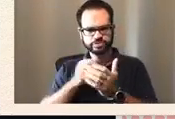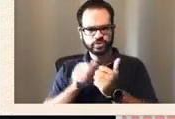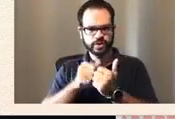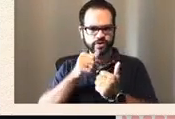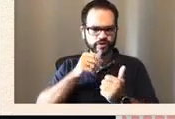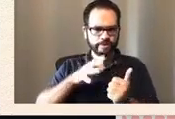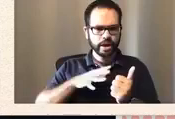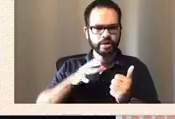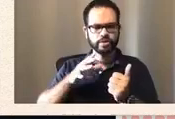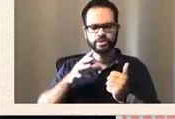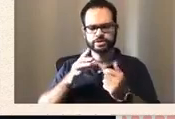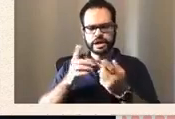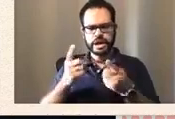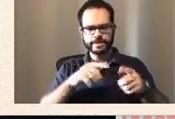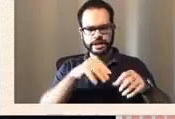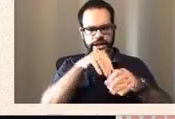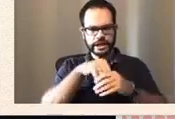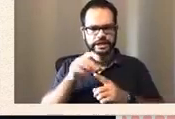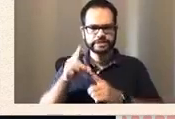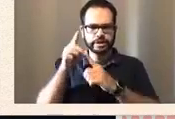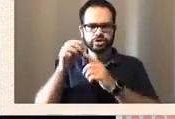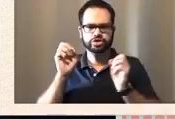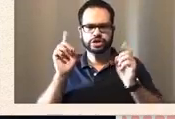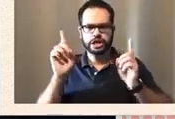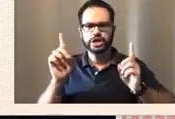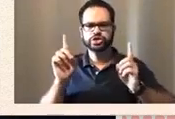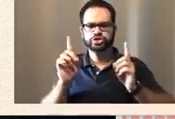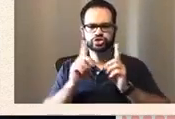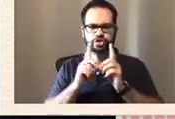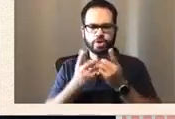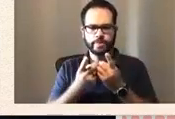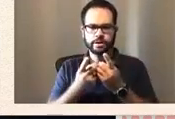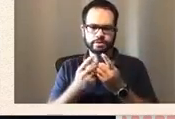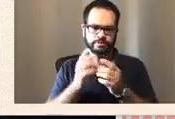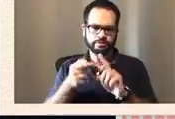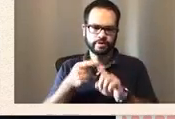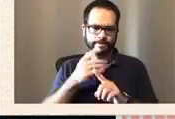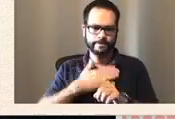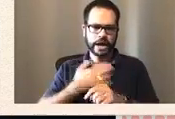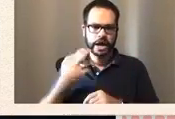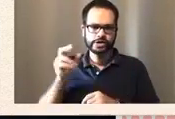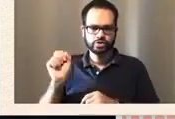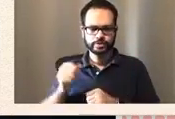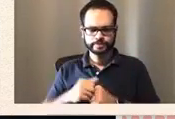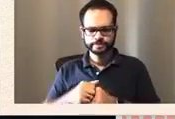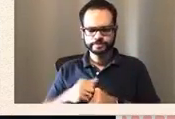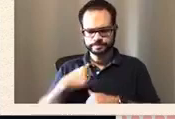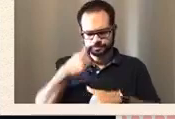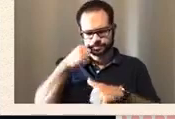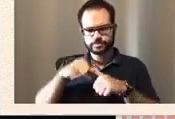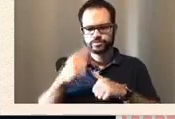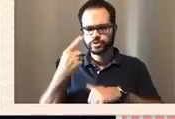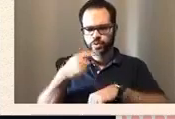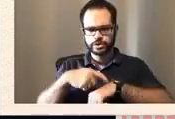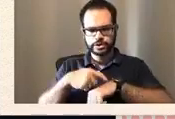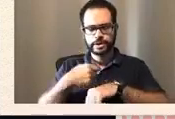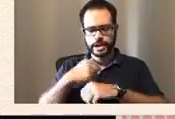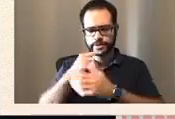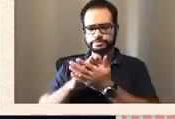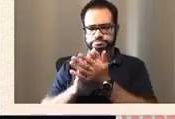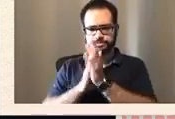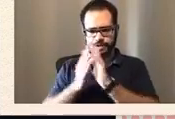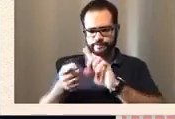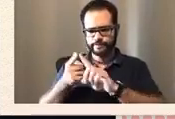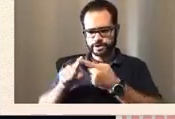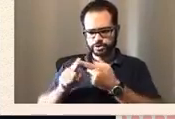special education department in my high school. I remember once when I became friends with a girl who was in